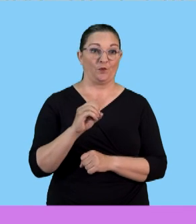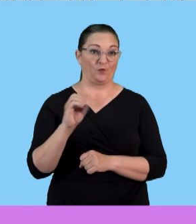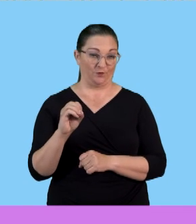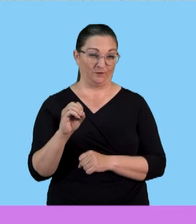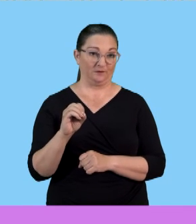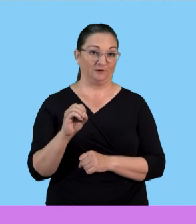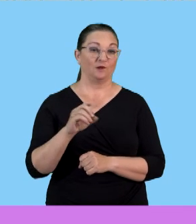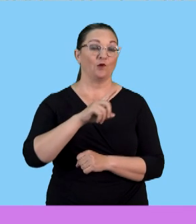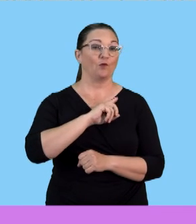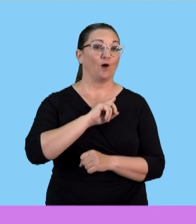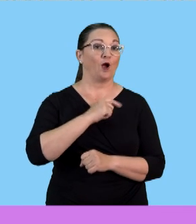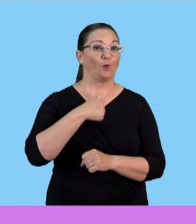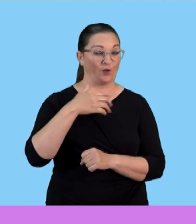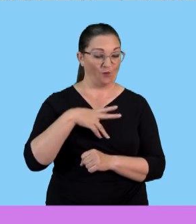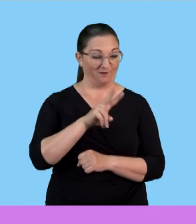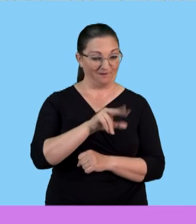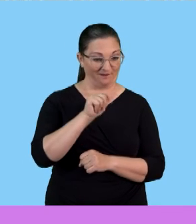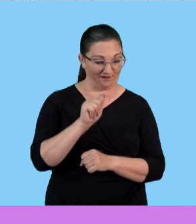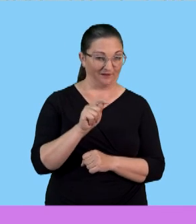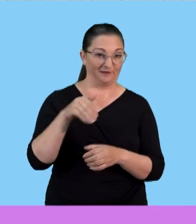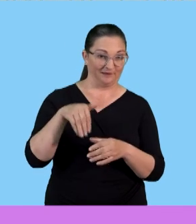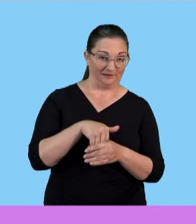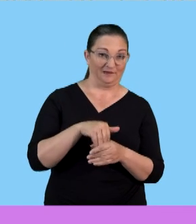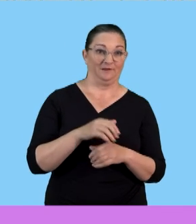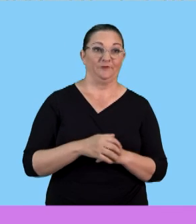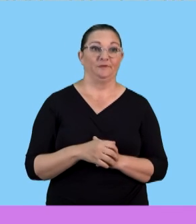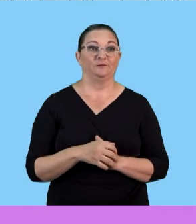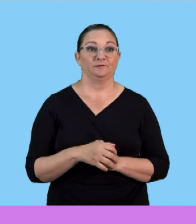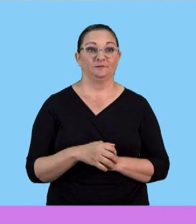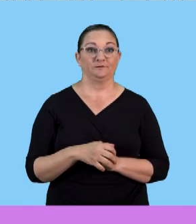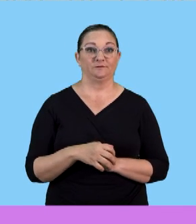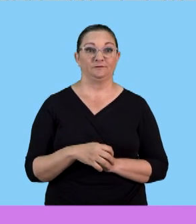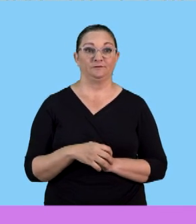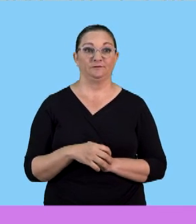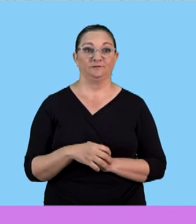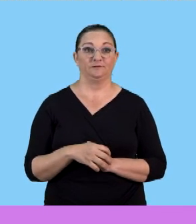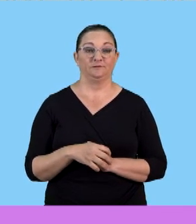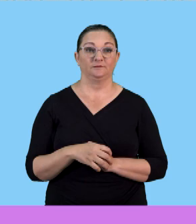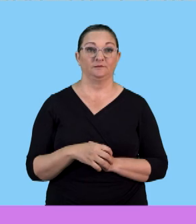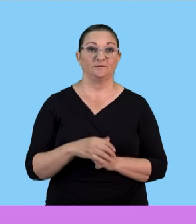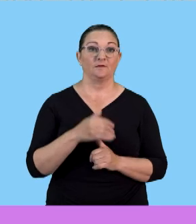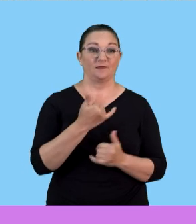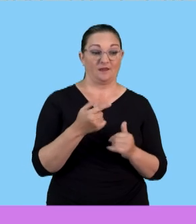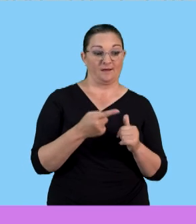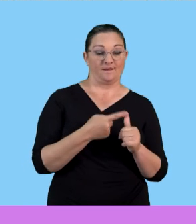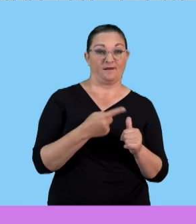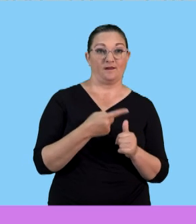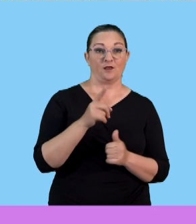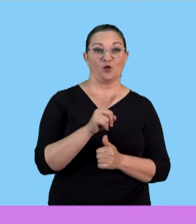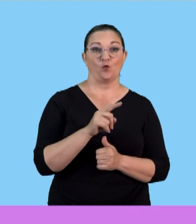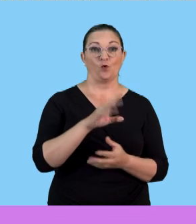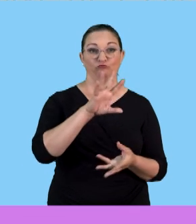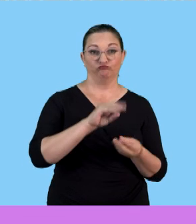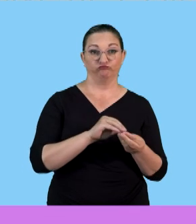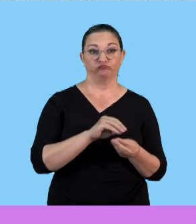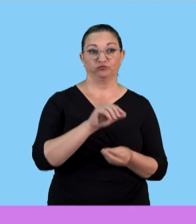115 over 100, so that your total cost to be paid includes what? Your VAT. So this will